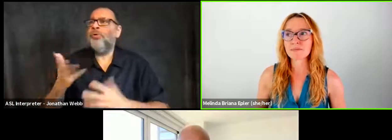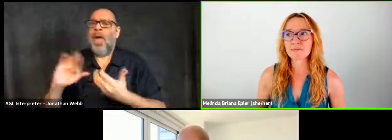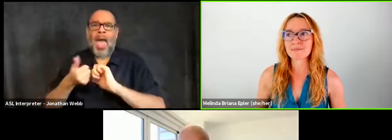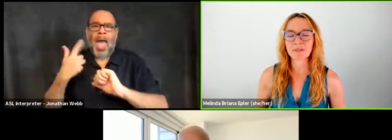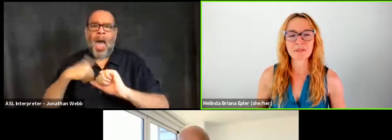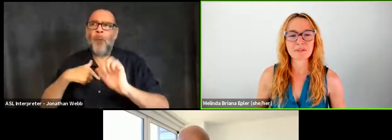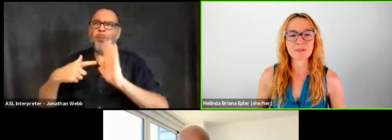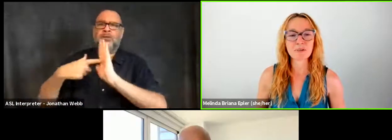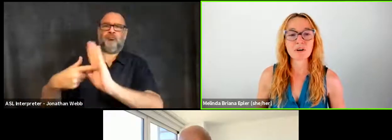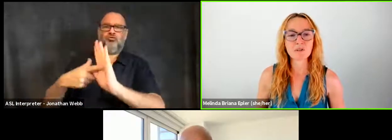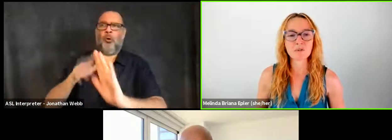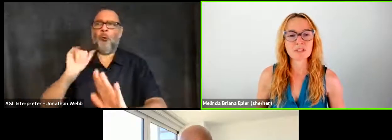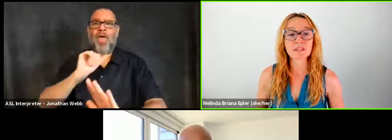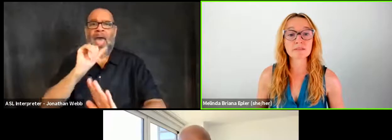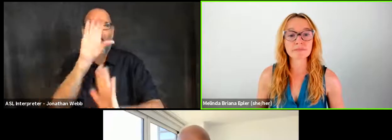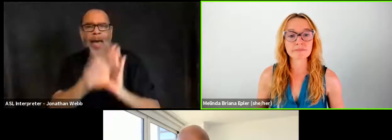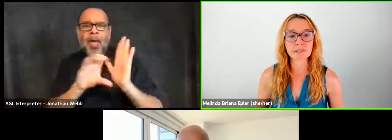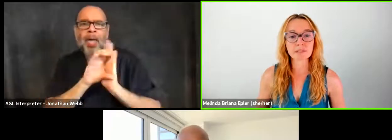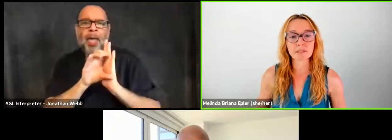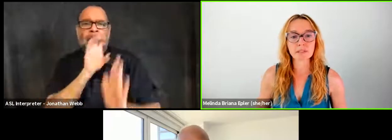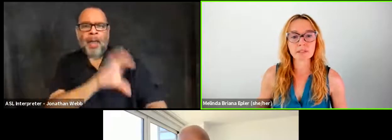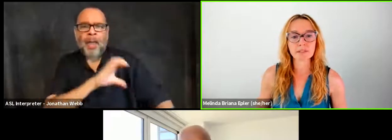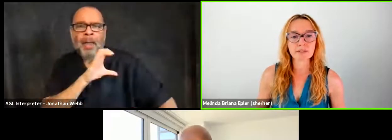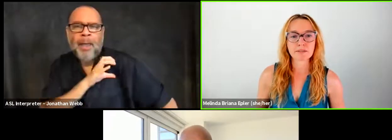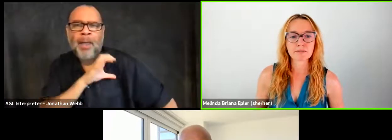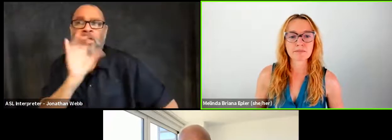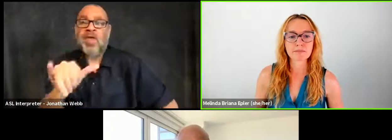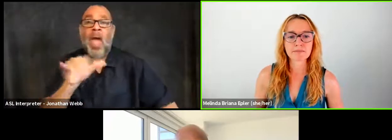challenge them as well when we see them.